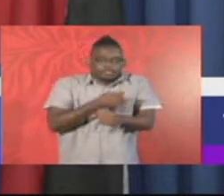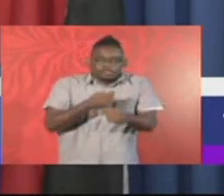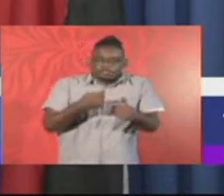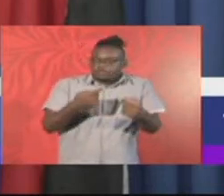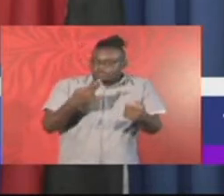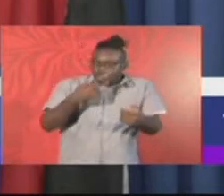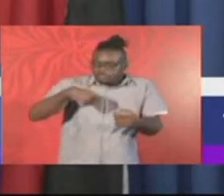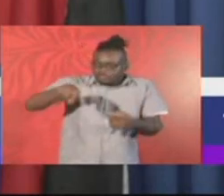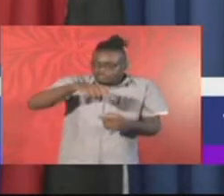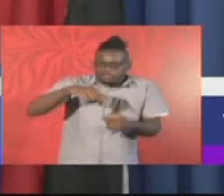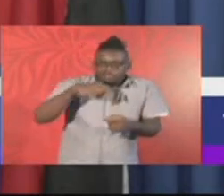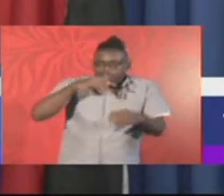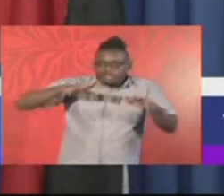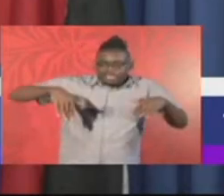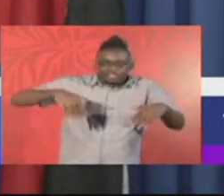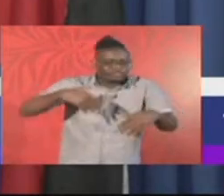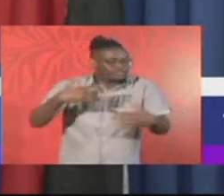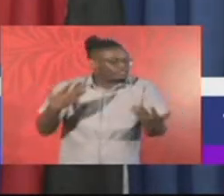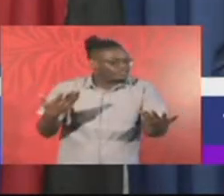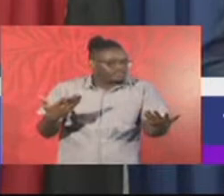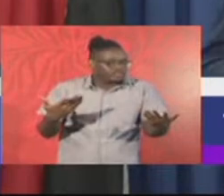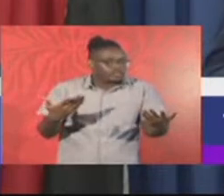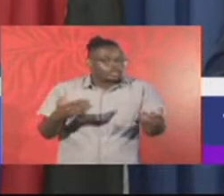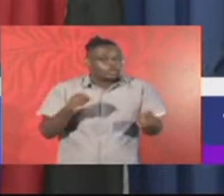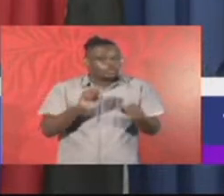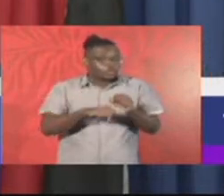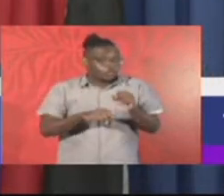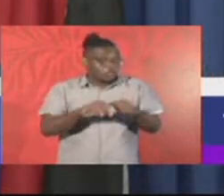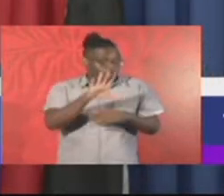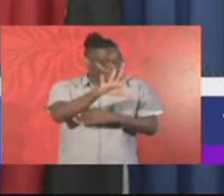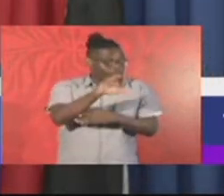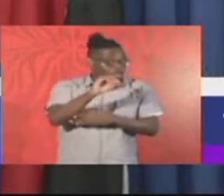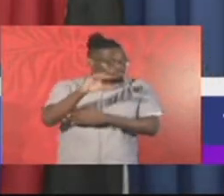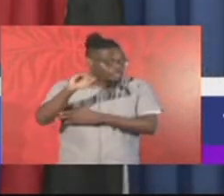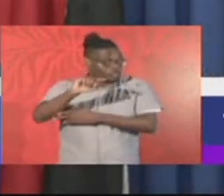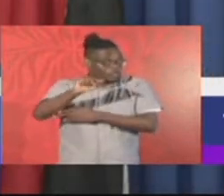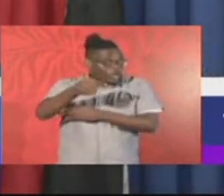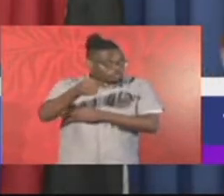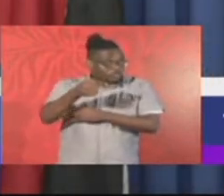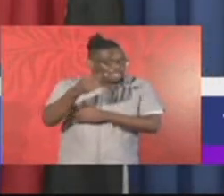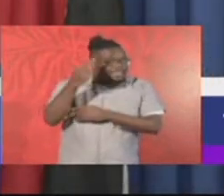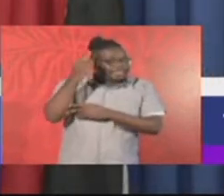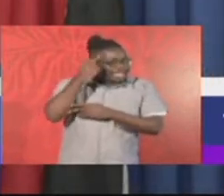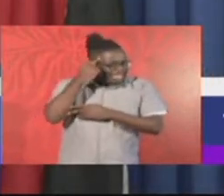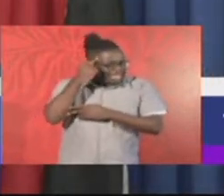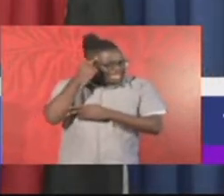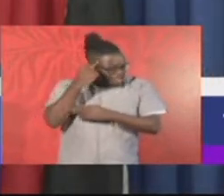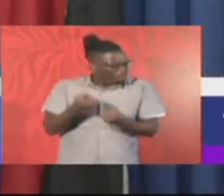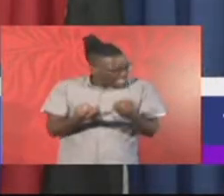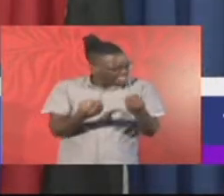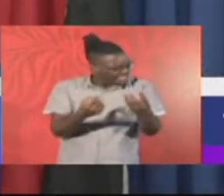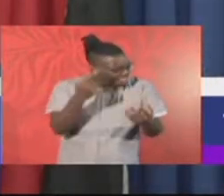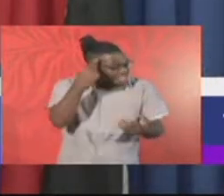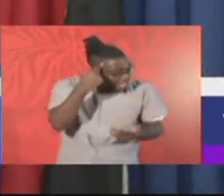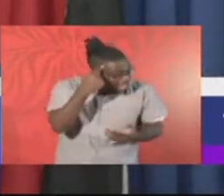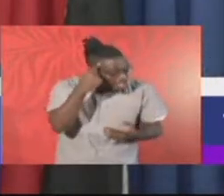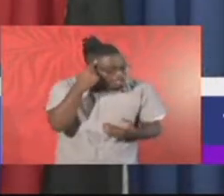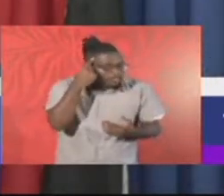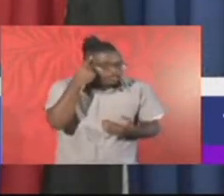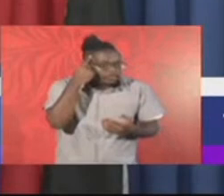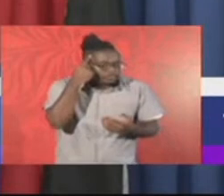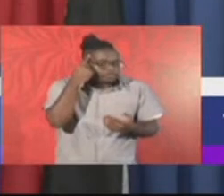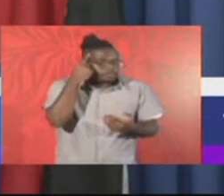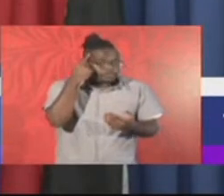So the figure of 500,000 sounds like a lot that we have done, and we have done a lot. And we can